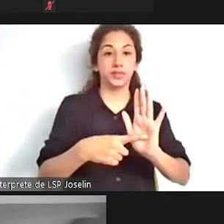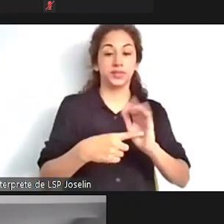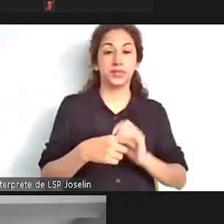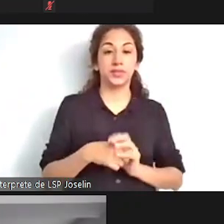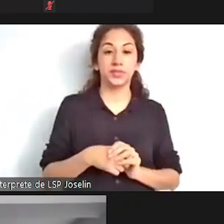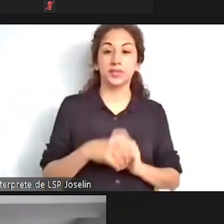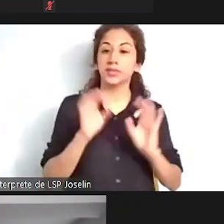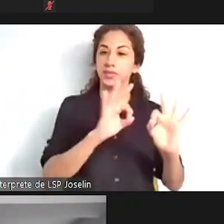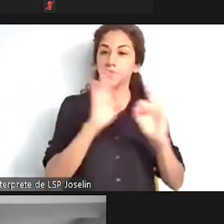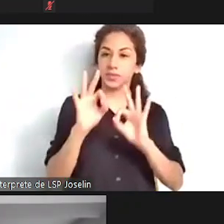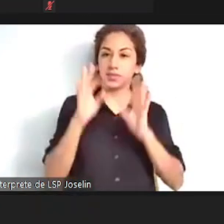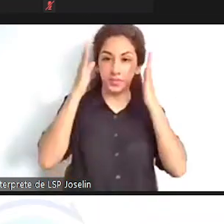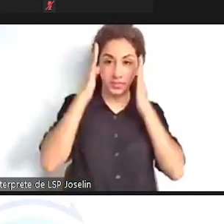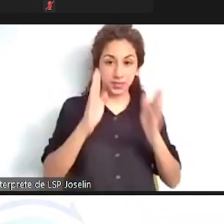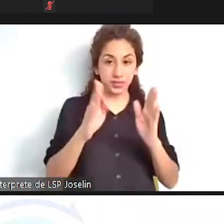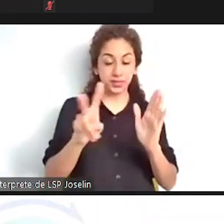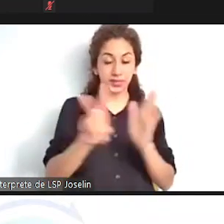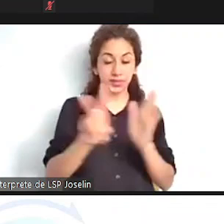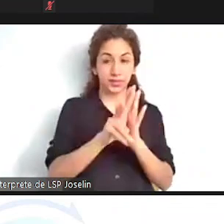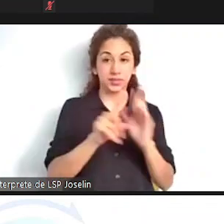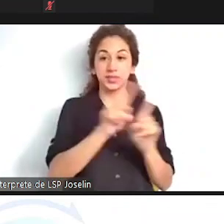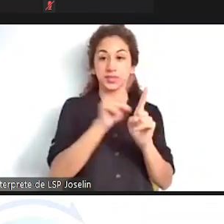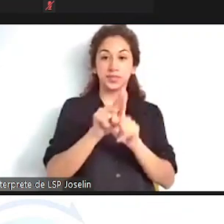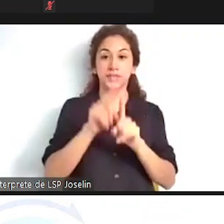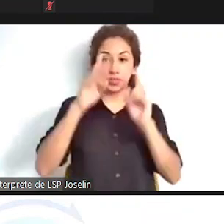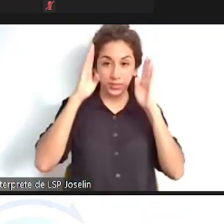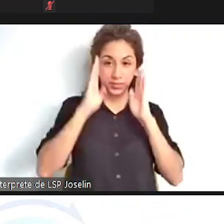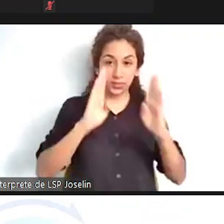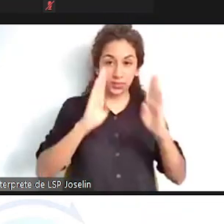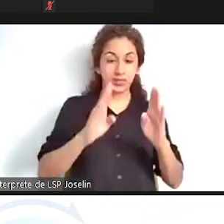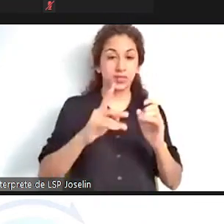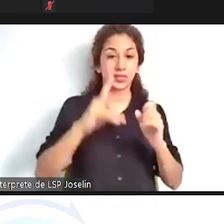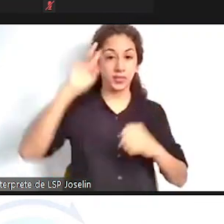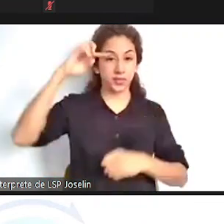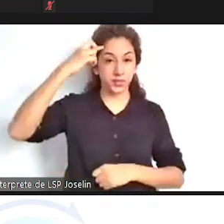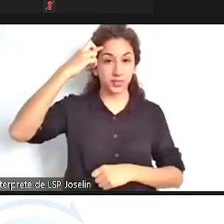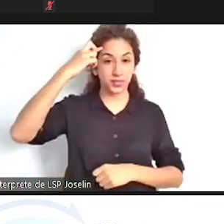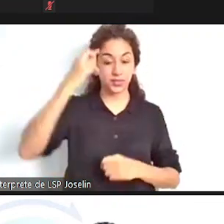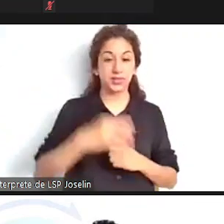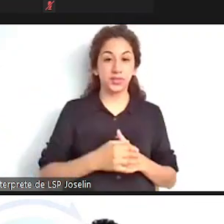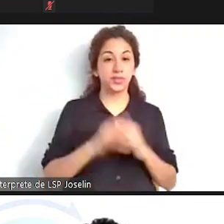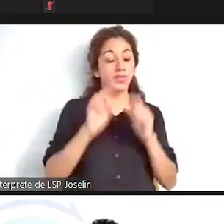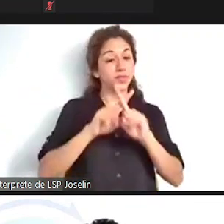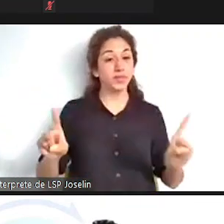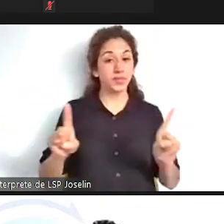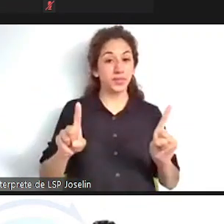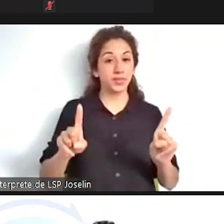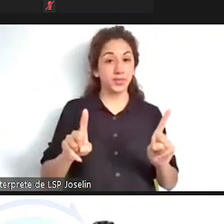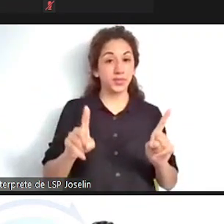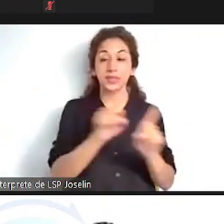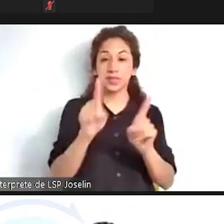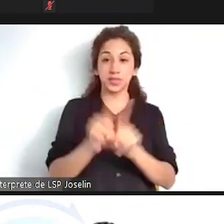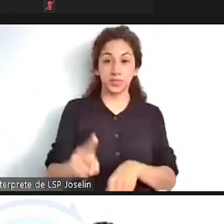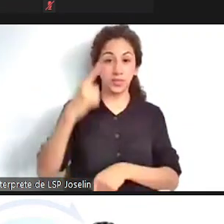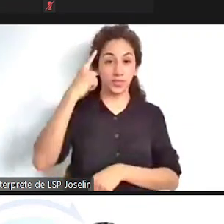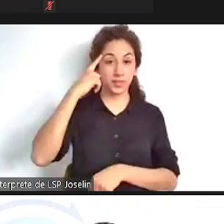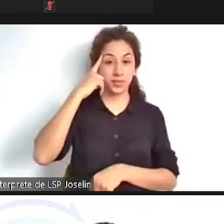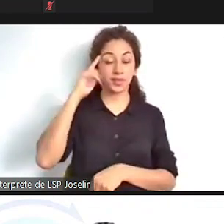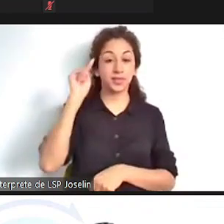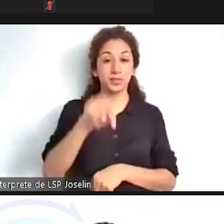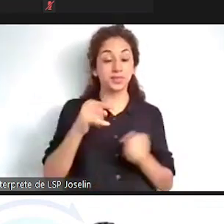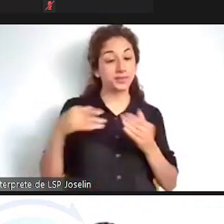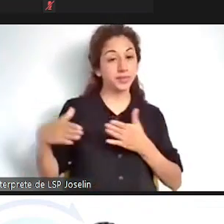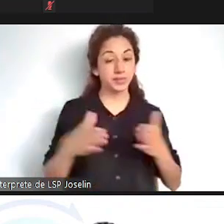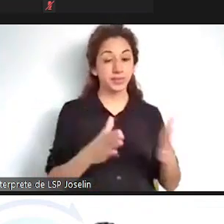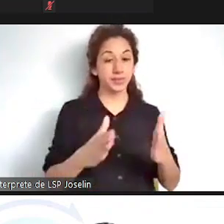you've had in tackling this from a voluntary focus and the political focus but also thinking